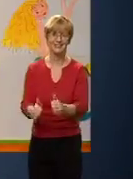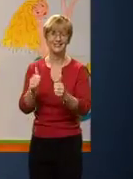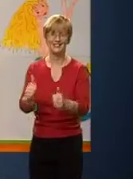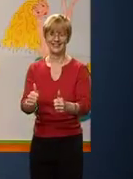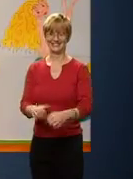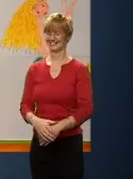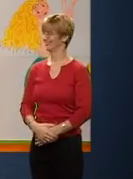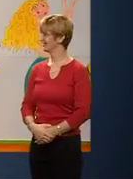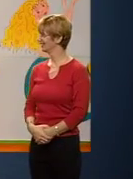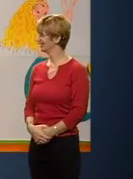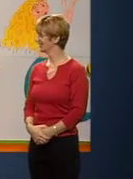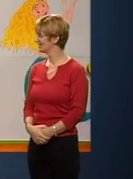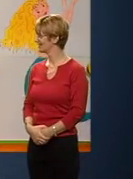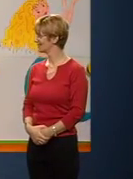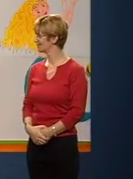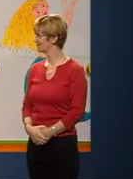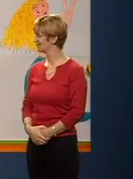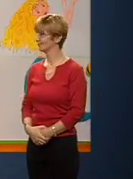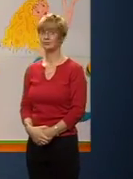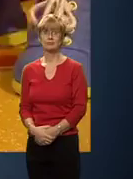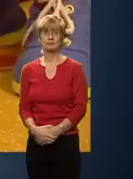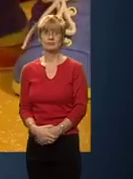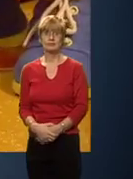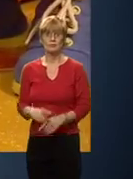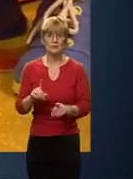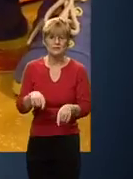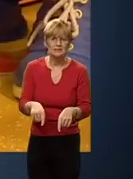right. There. Oh, it's my go.